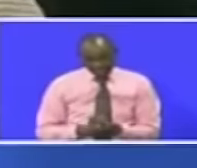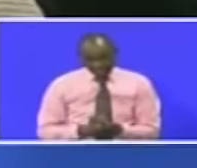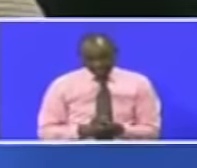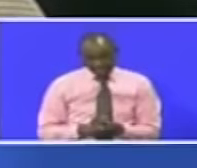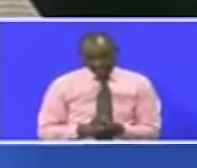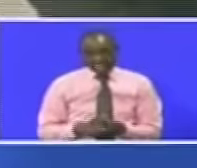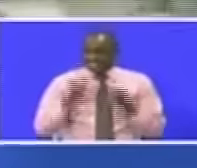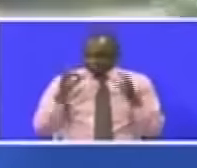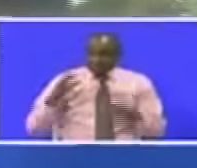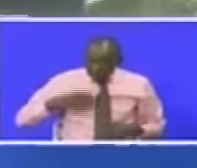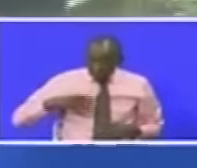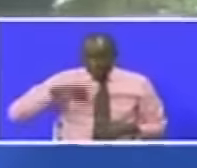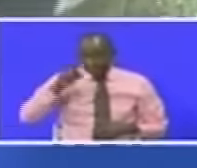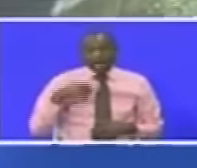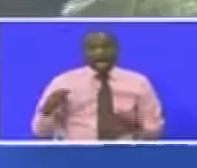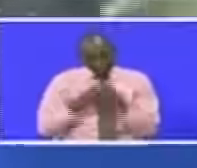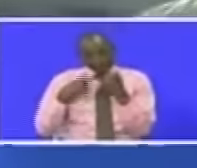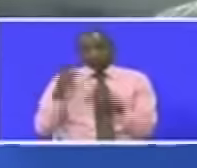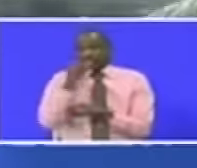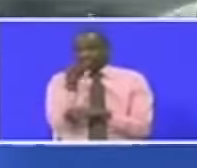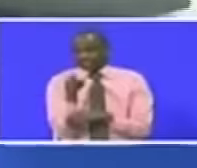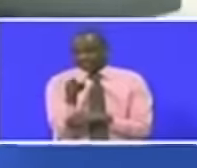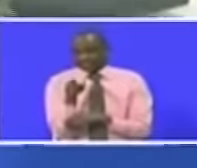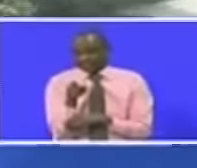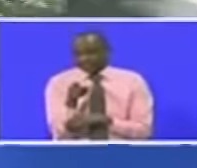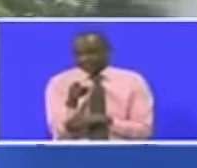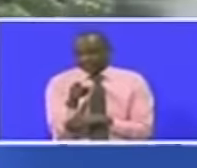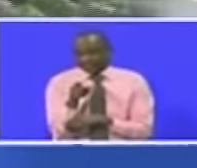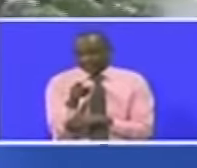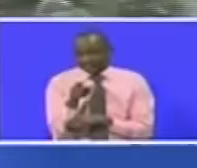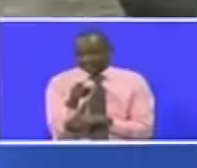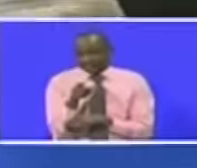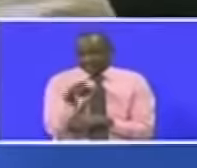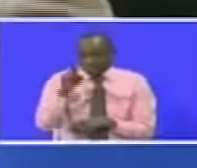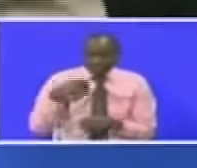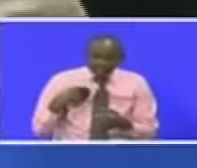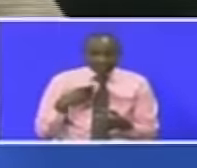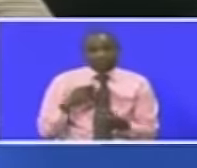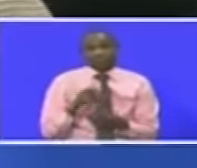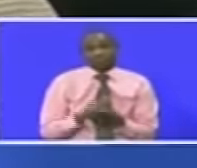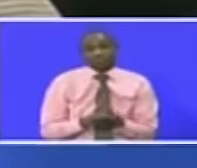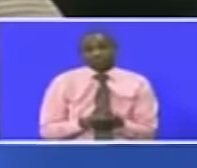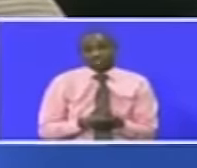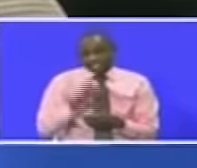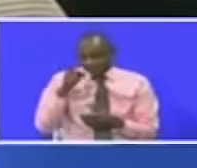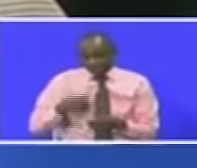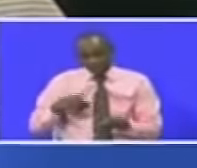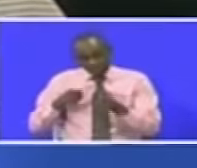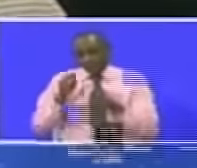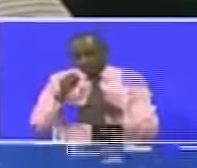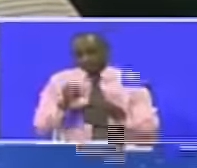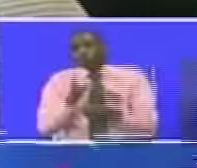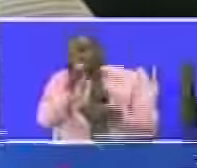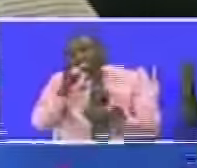close, the force will can push you down, really. So the farther you are away, as it spews out water, you can see the